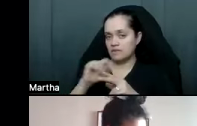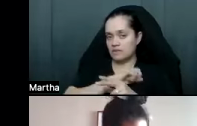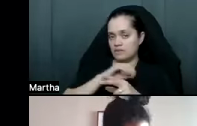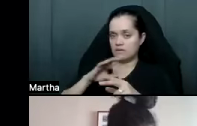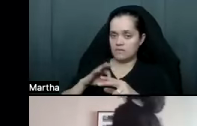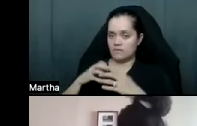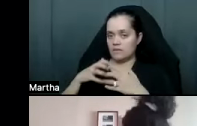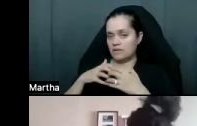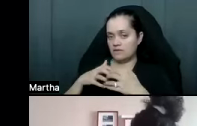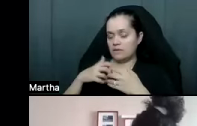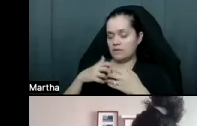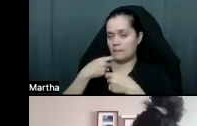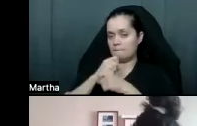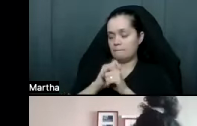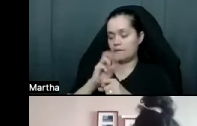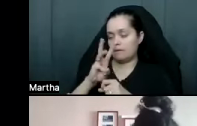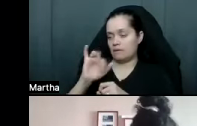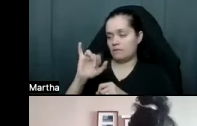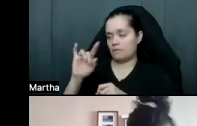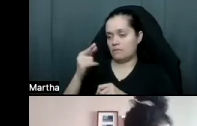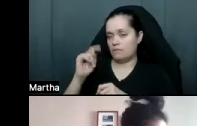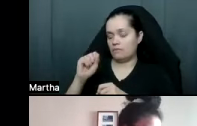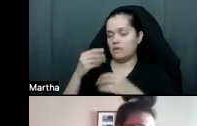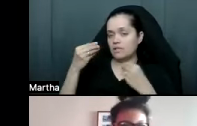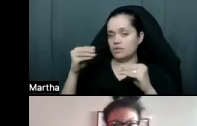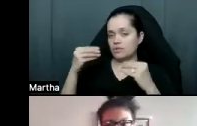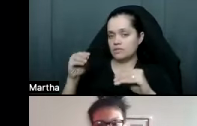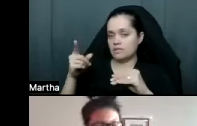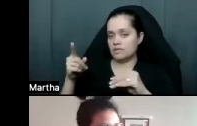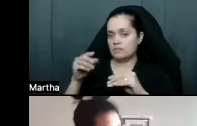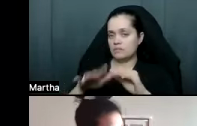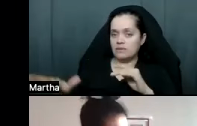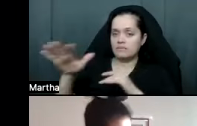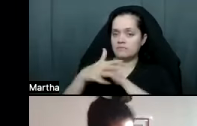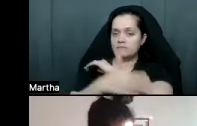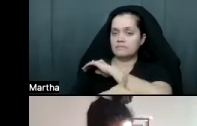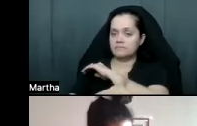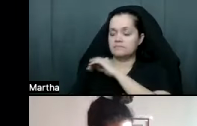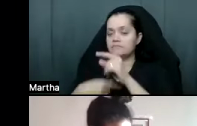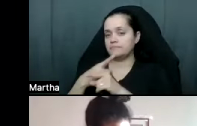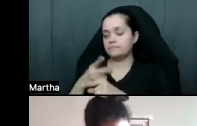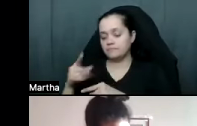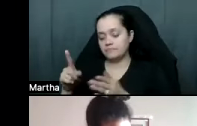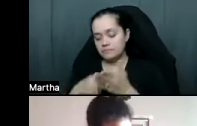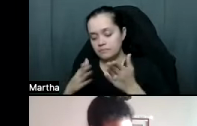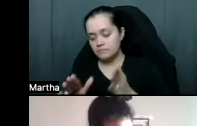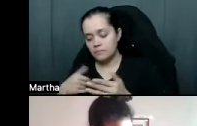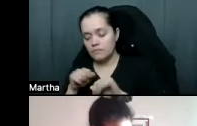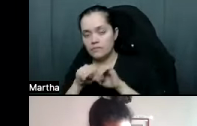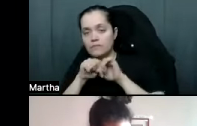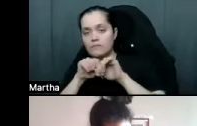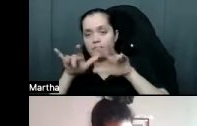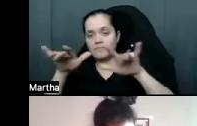factory makes widgets and you want to sell these widgets all across the country. So you somehow have to distribute